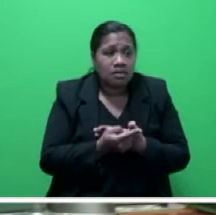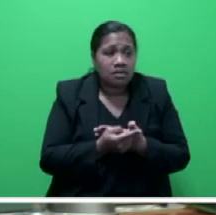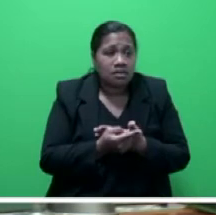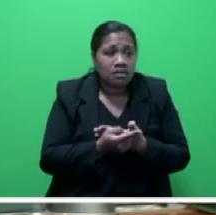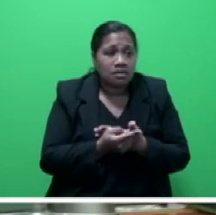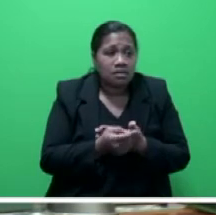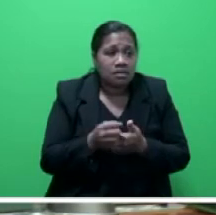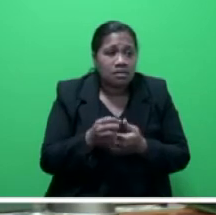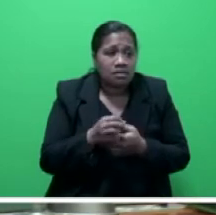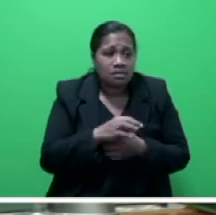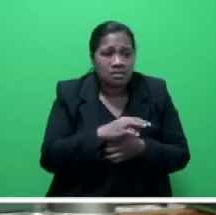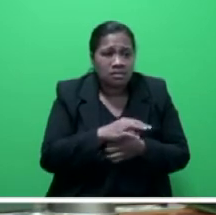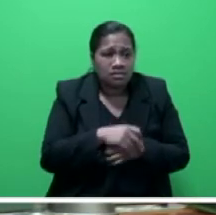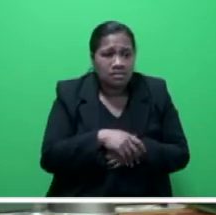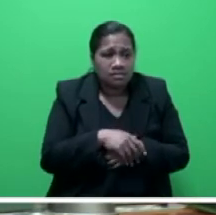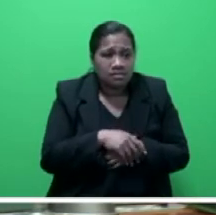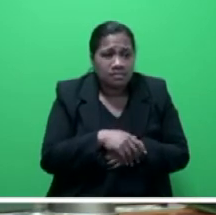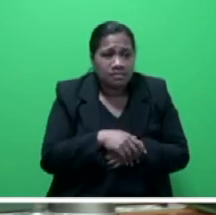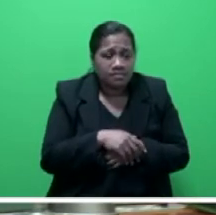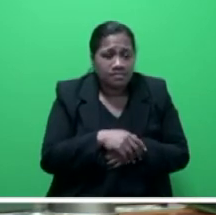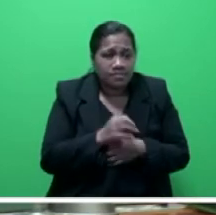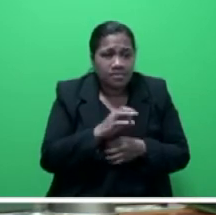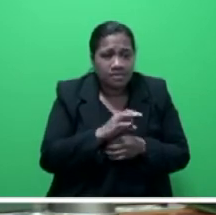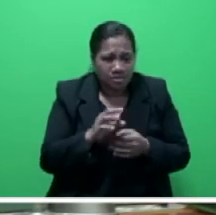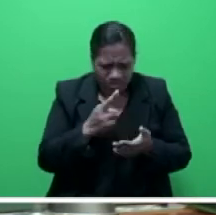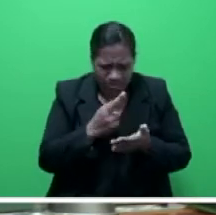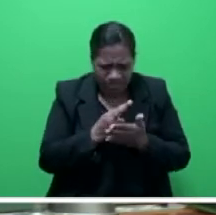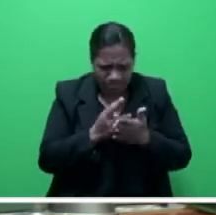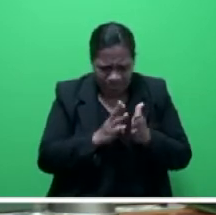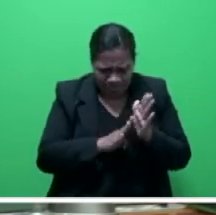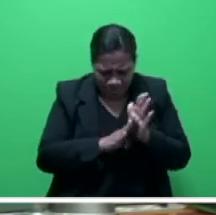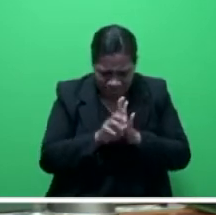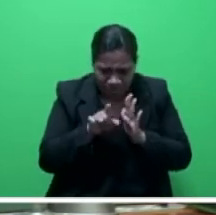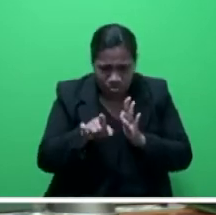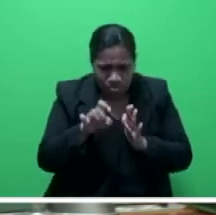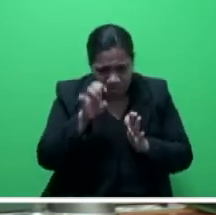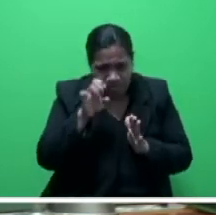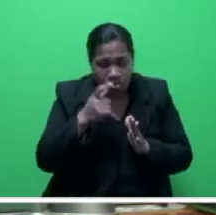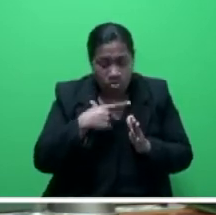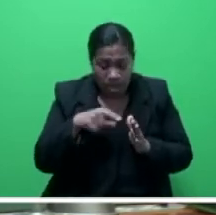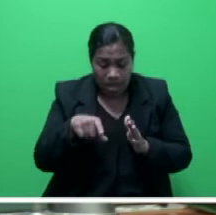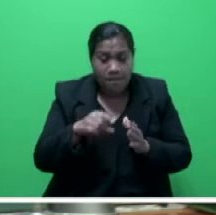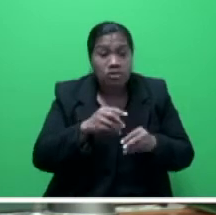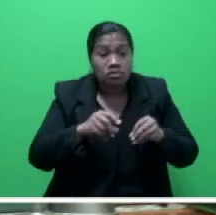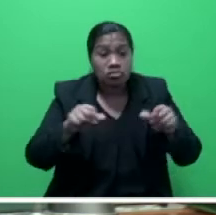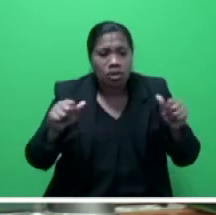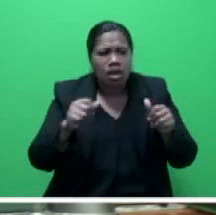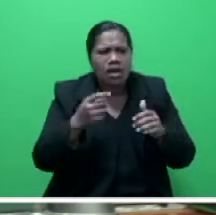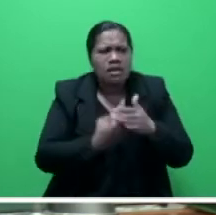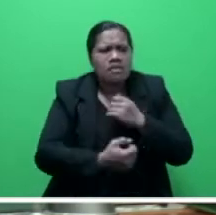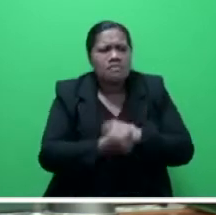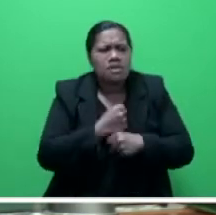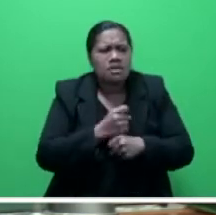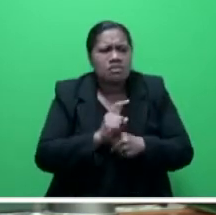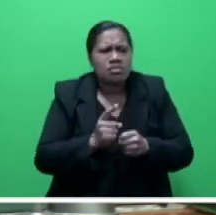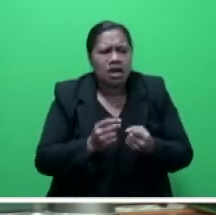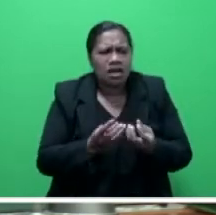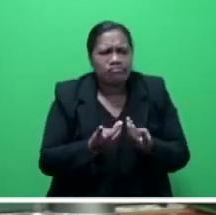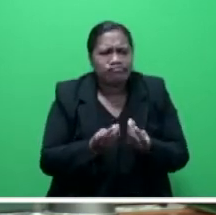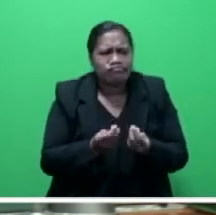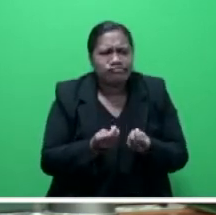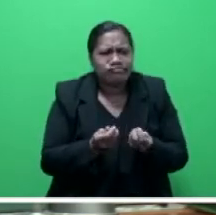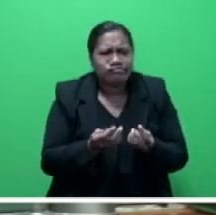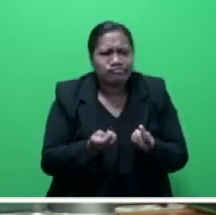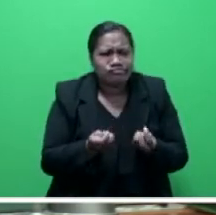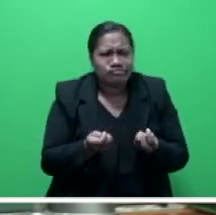rate that you would expect, because soil becomes acidic, and once the soil becomes acidic,